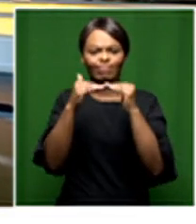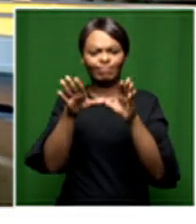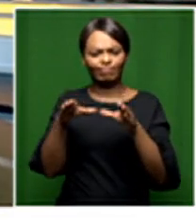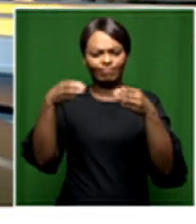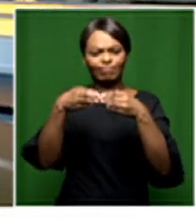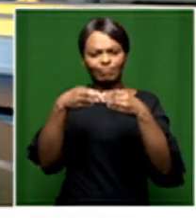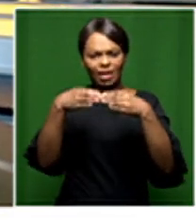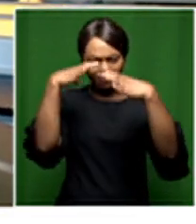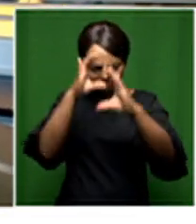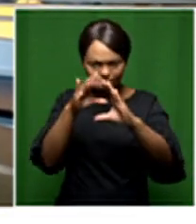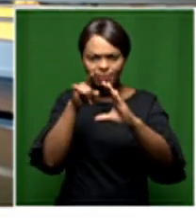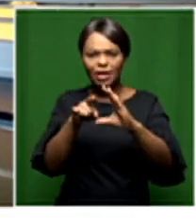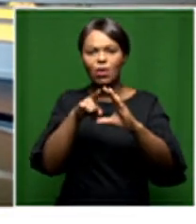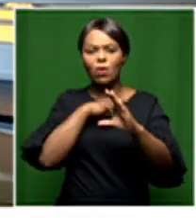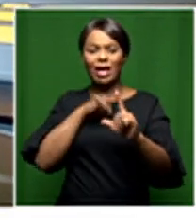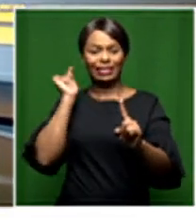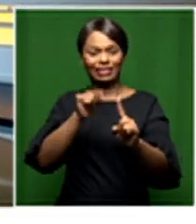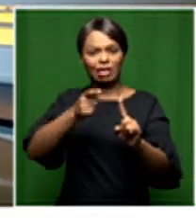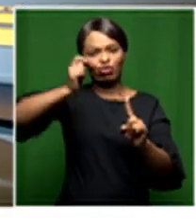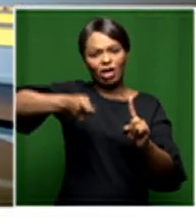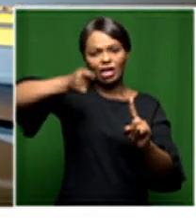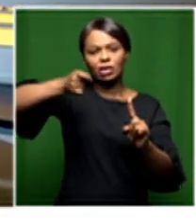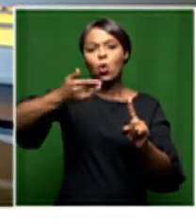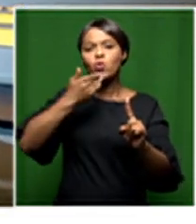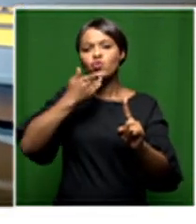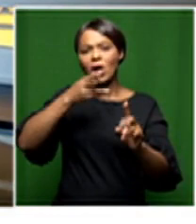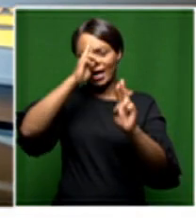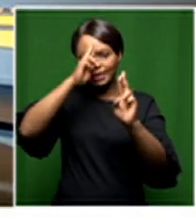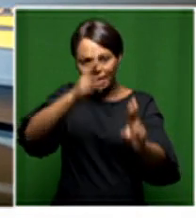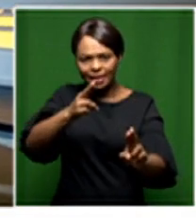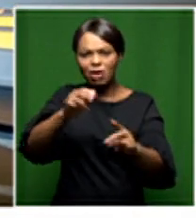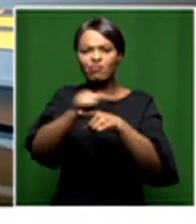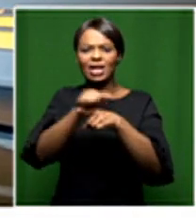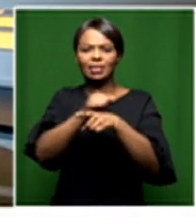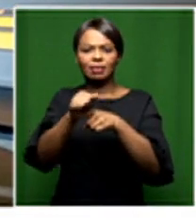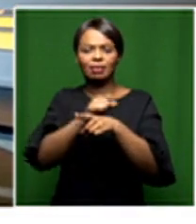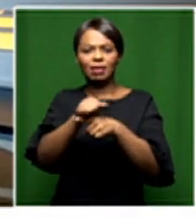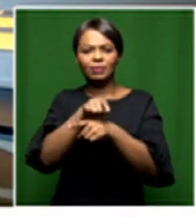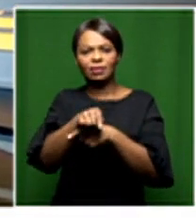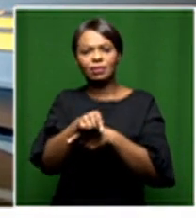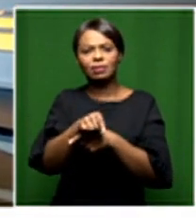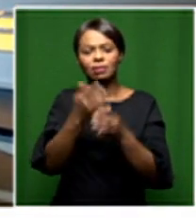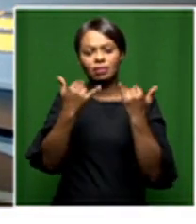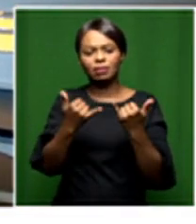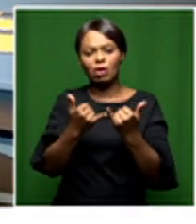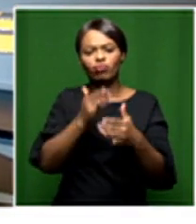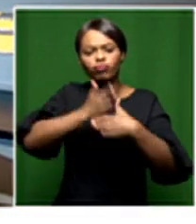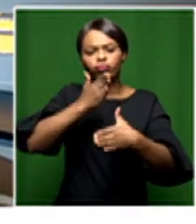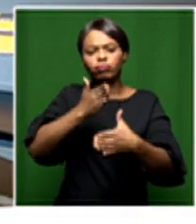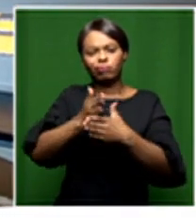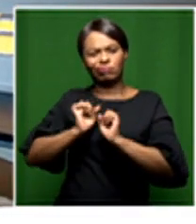a commission led by a judge who, with respect, practices his craft based on narrow parameters